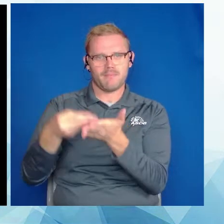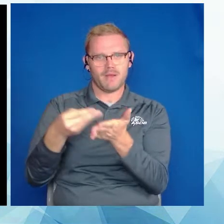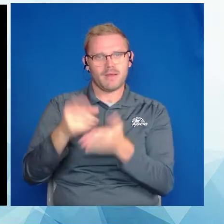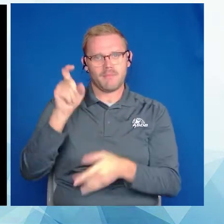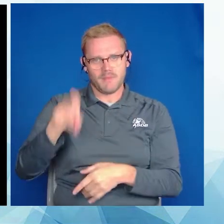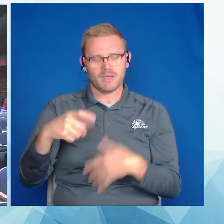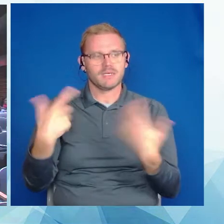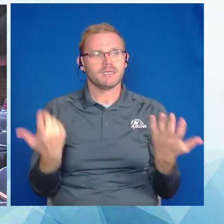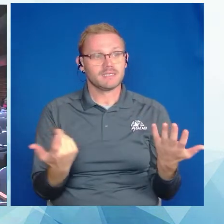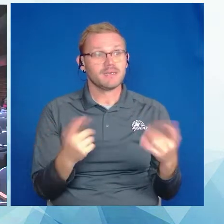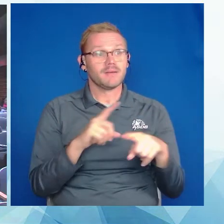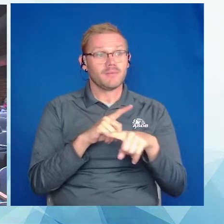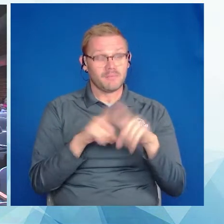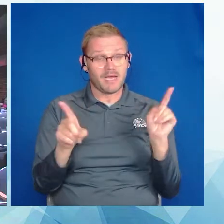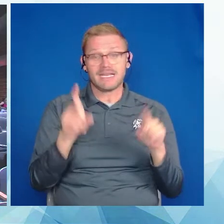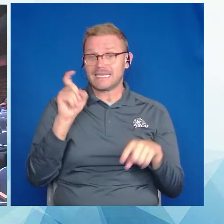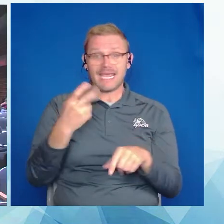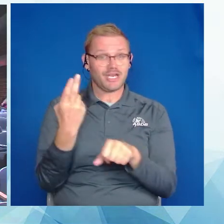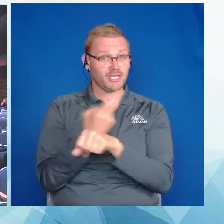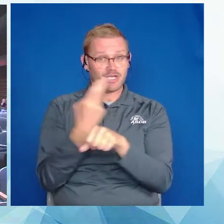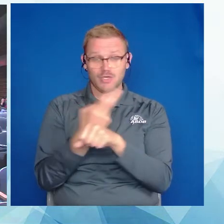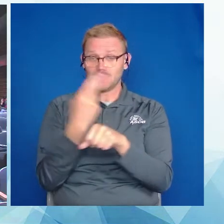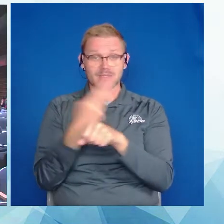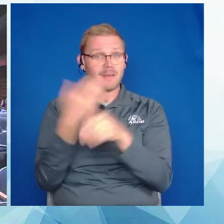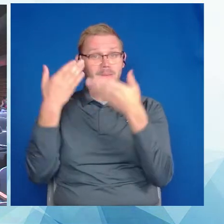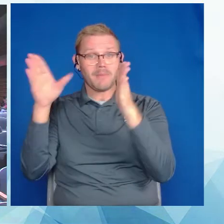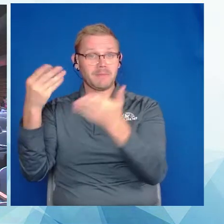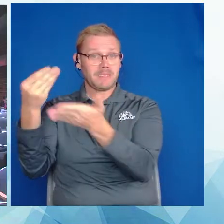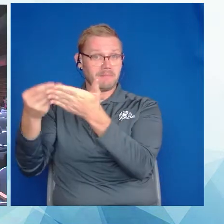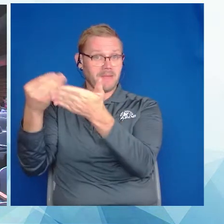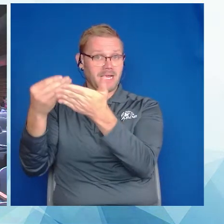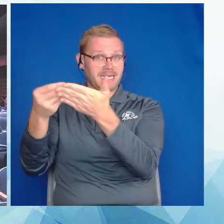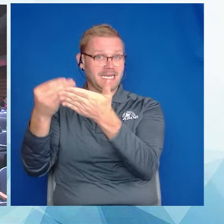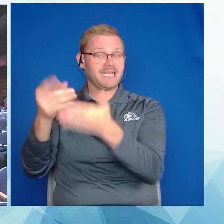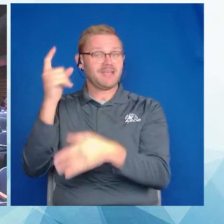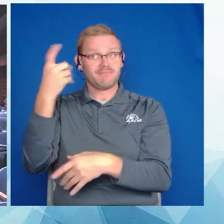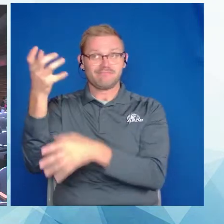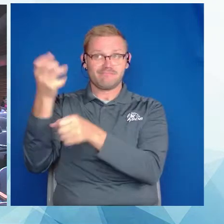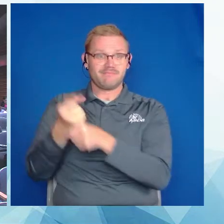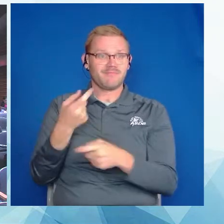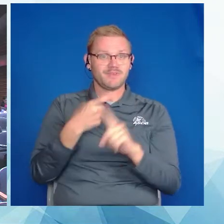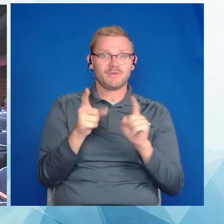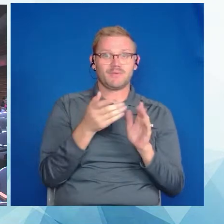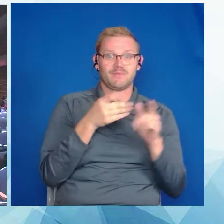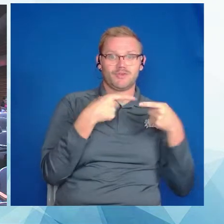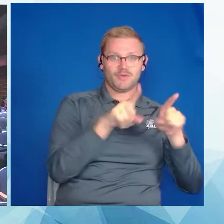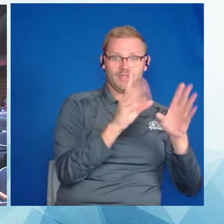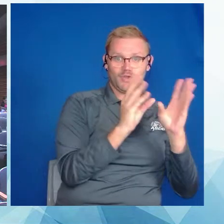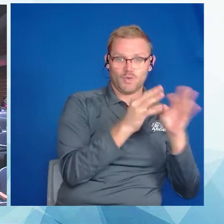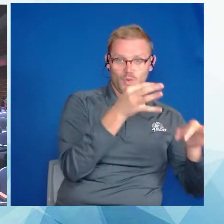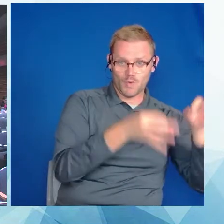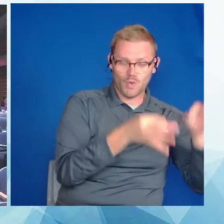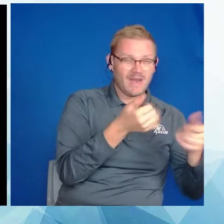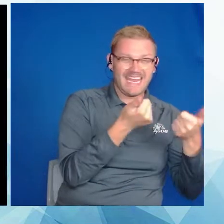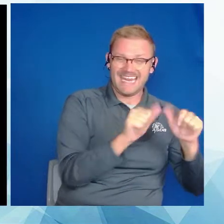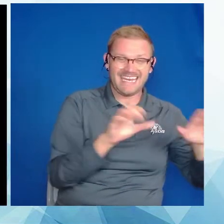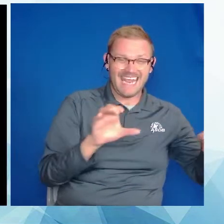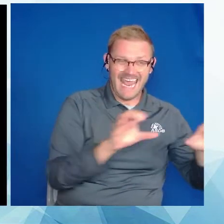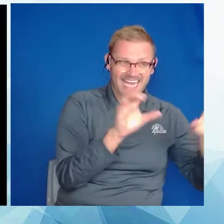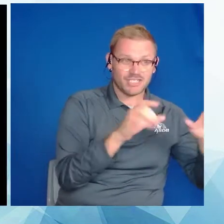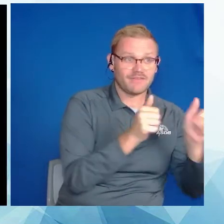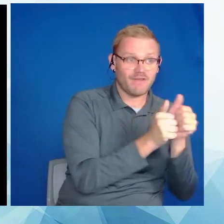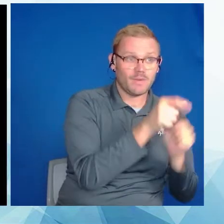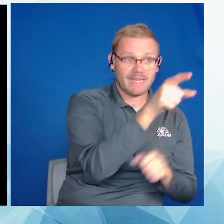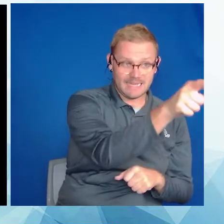public monies to employ or retain legal counsel to the board or any of its officers at any legal action pursuant to